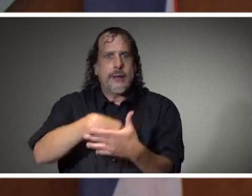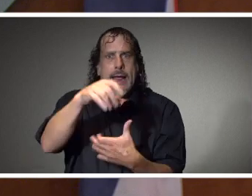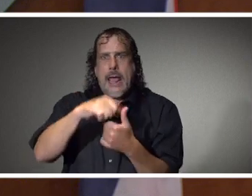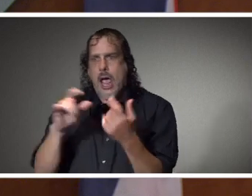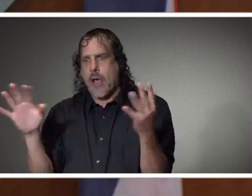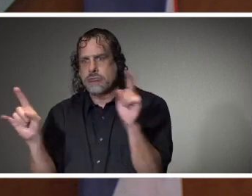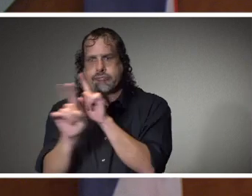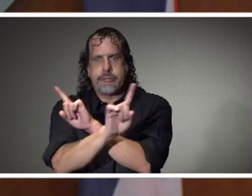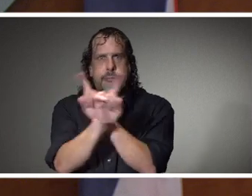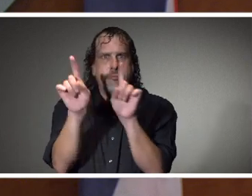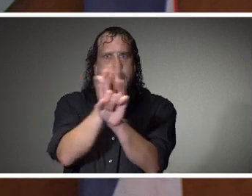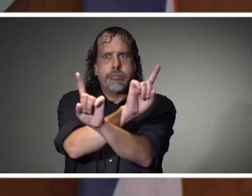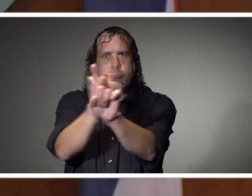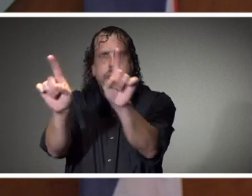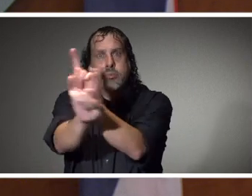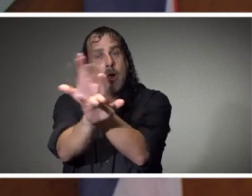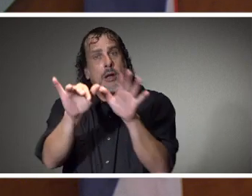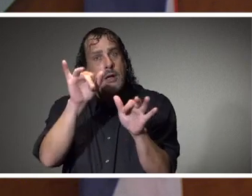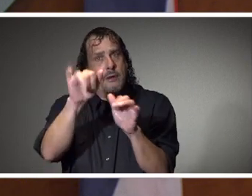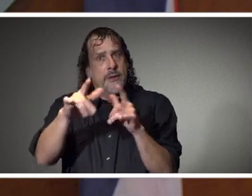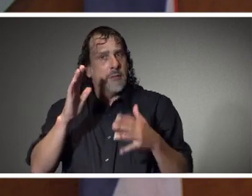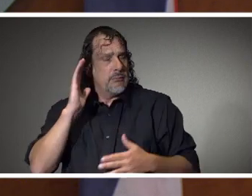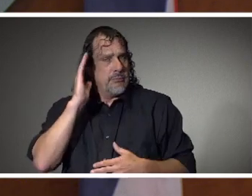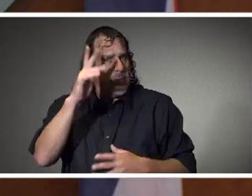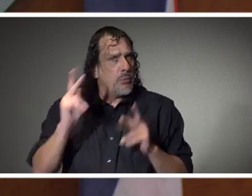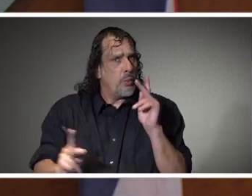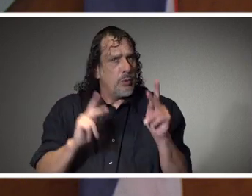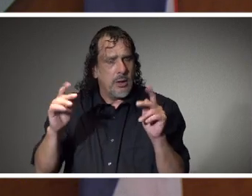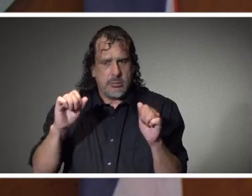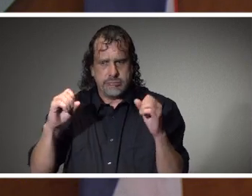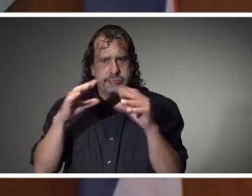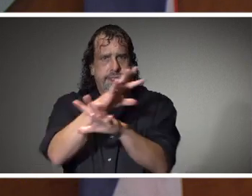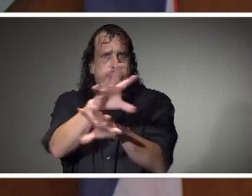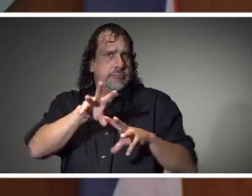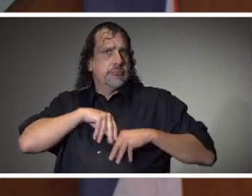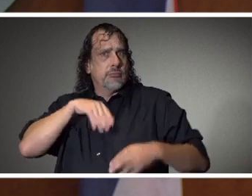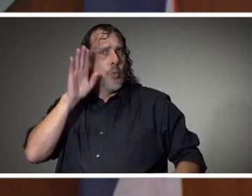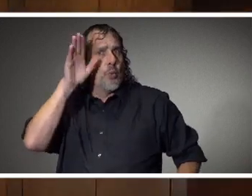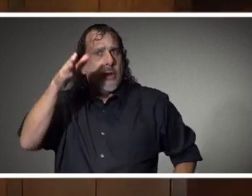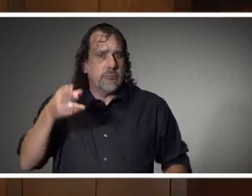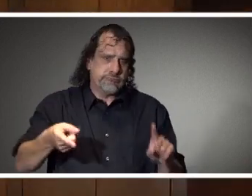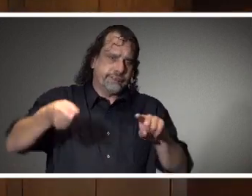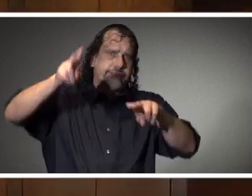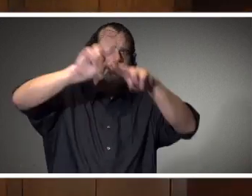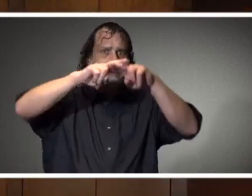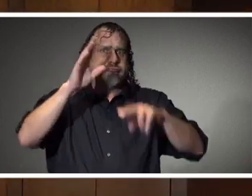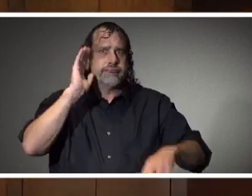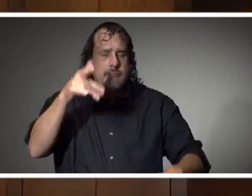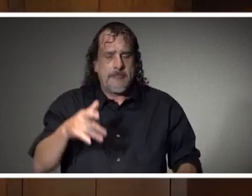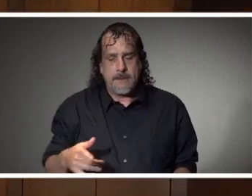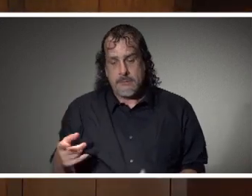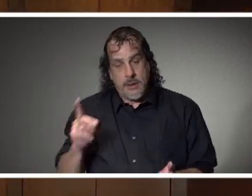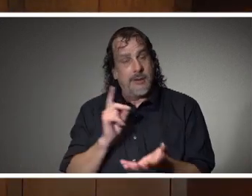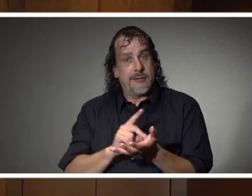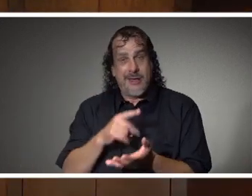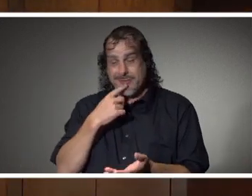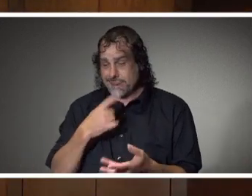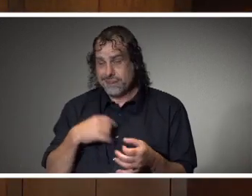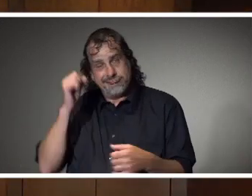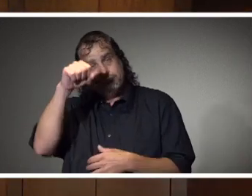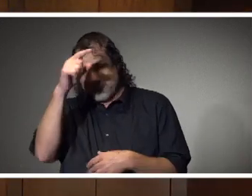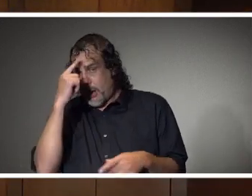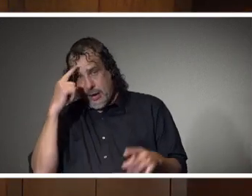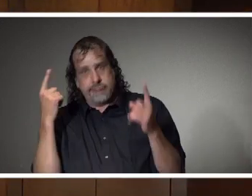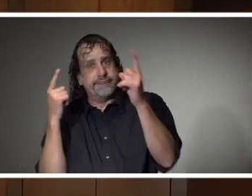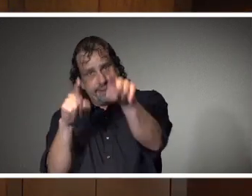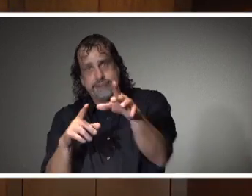another, I do think it is correlated with additional cases. Yeah, I agree entirely. We have